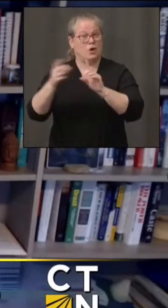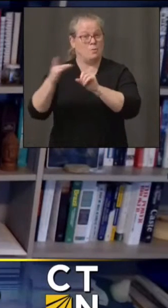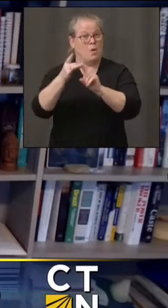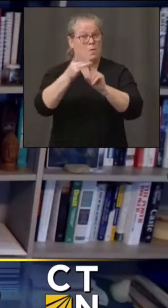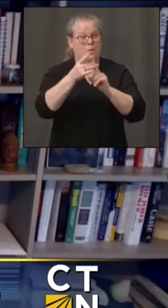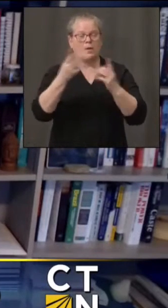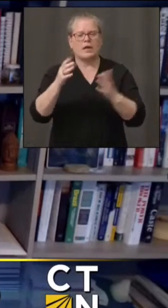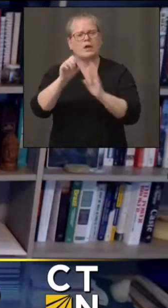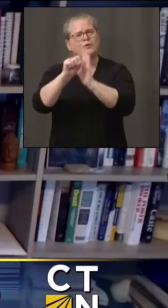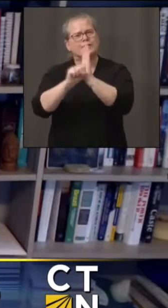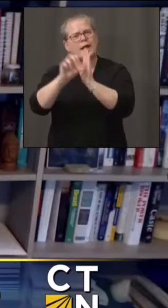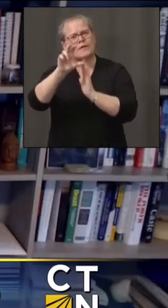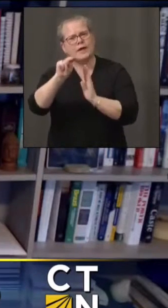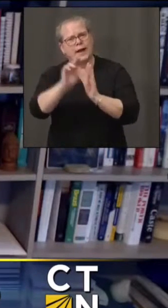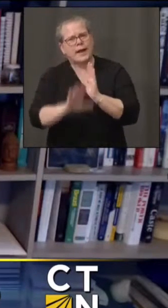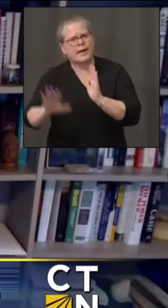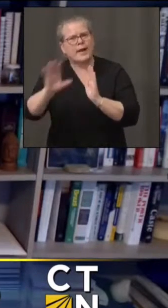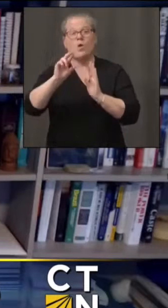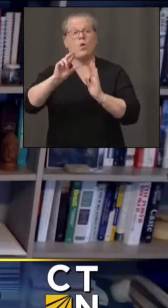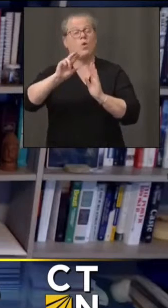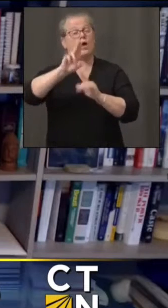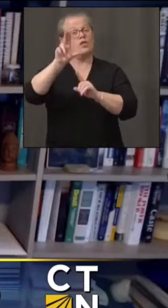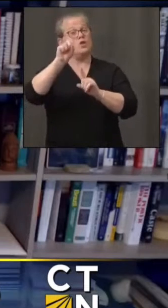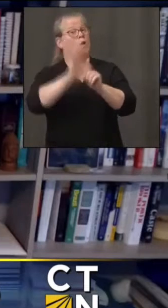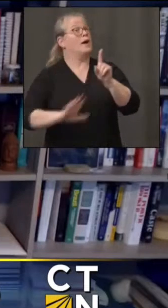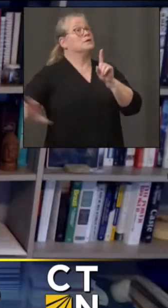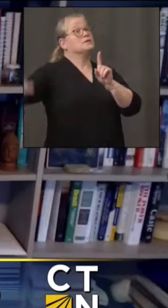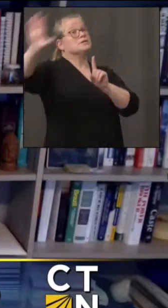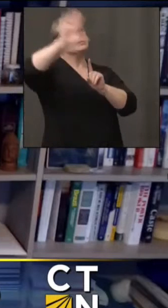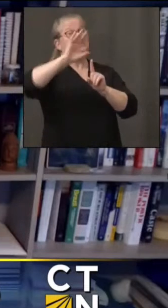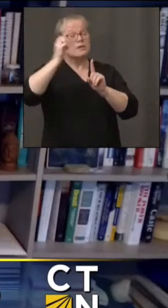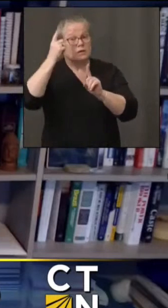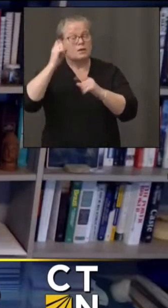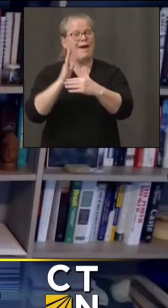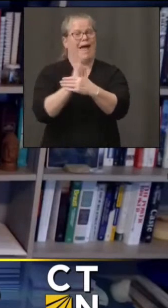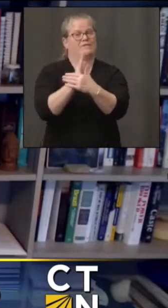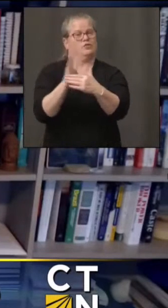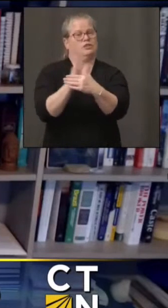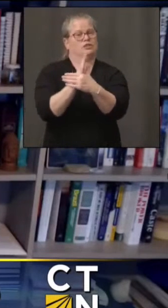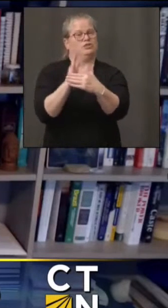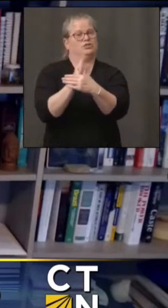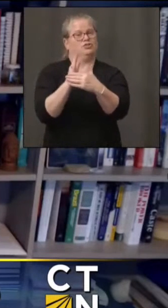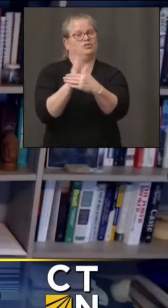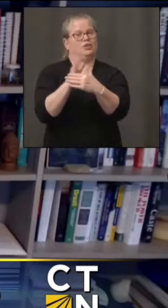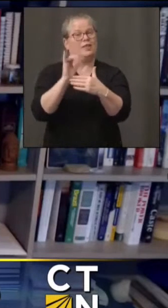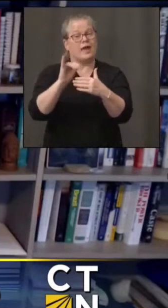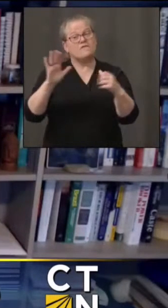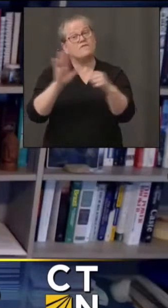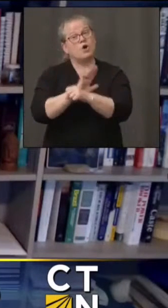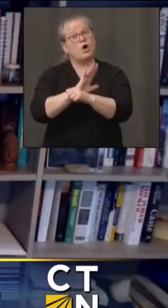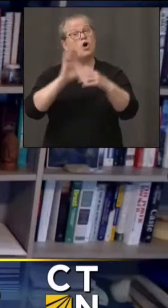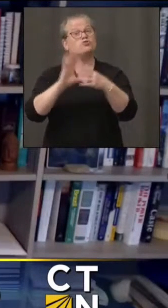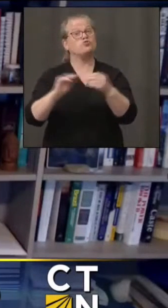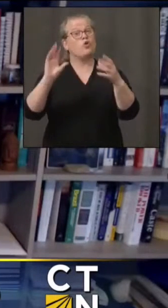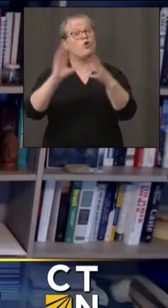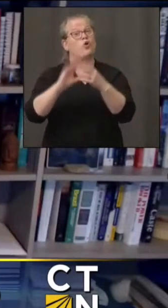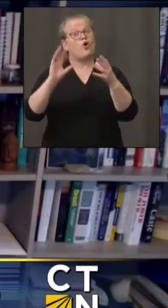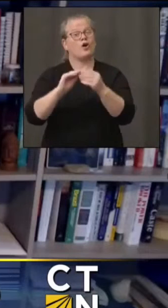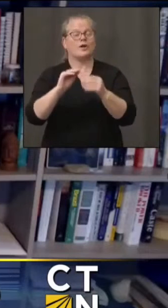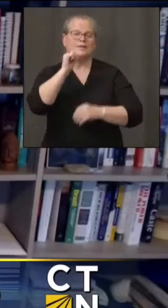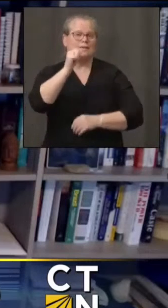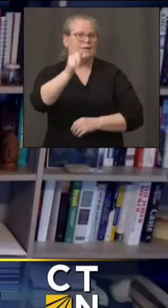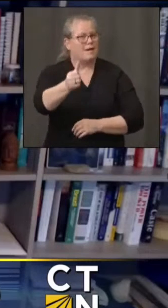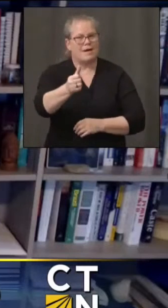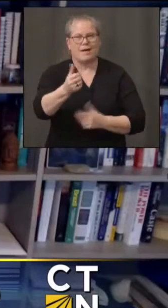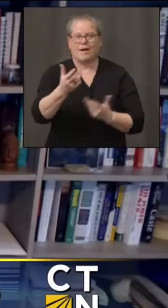whether we look at them nationally, these are averages, and they don't tell the full story. They don't tell this full story of, for